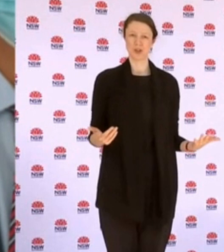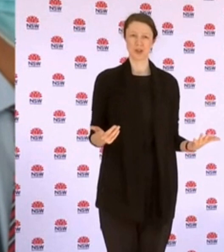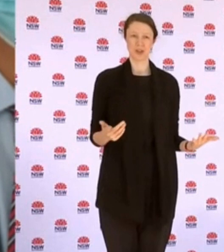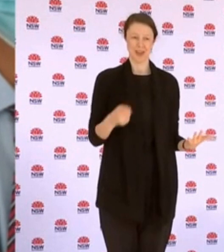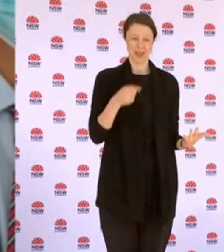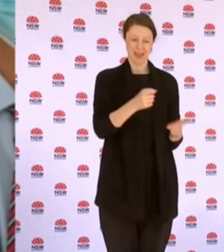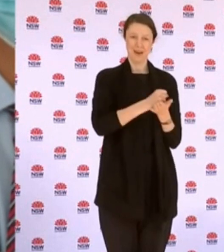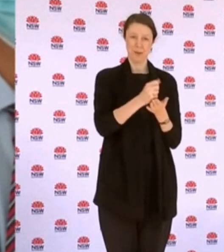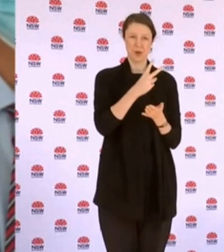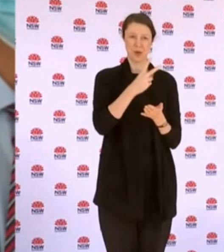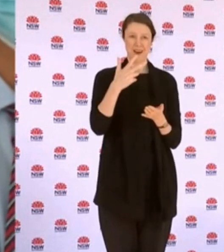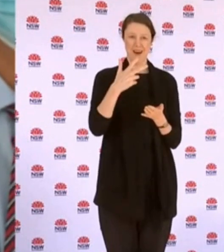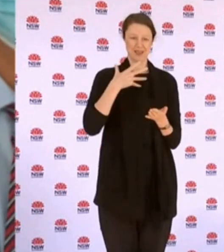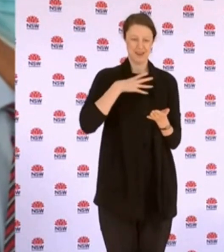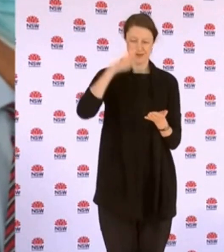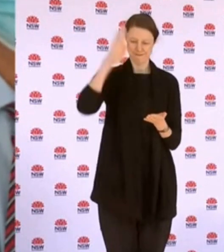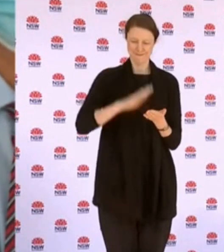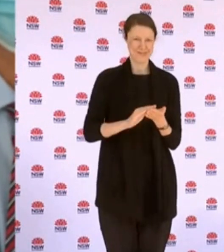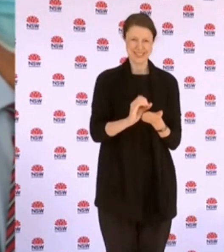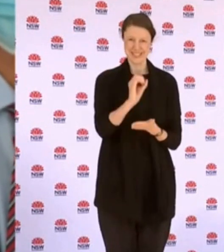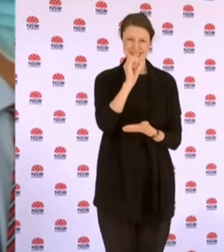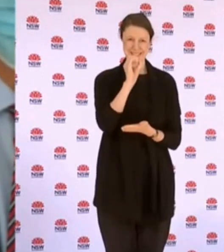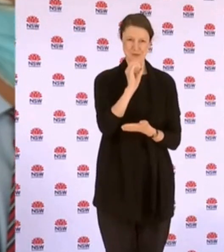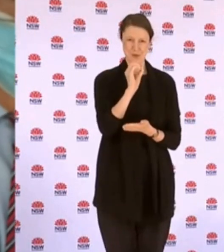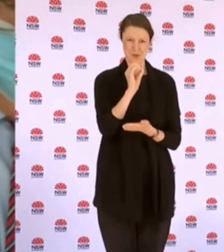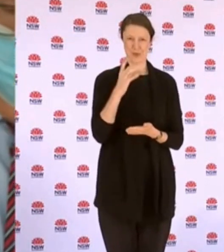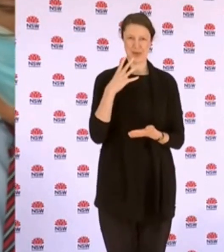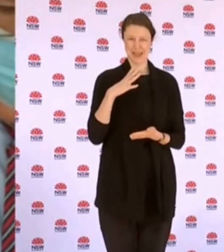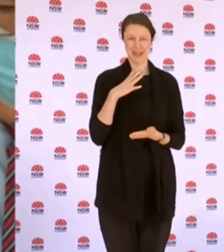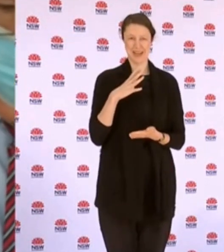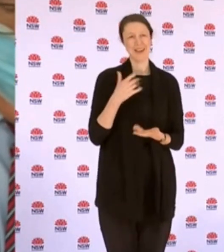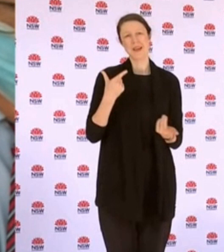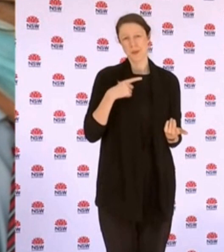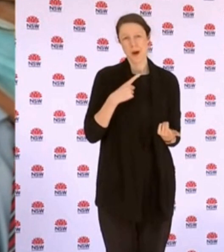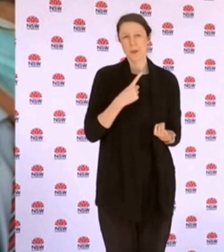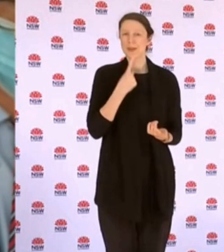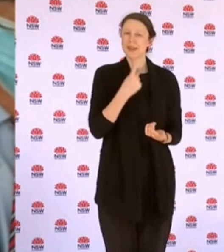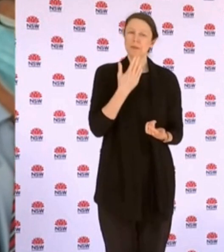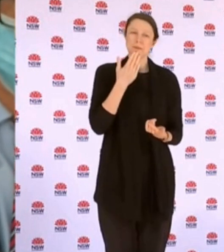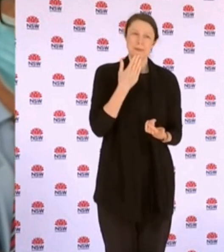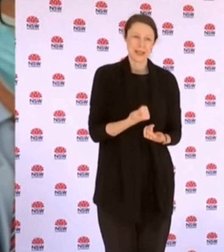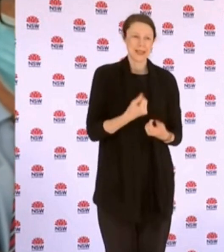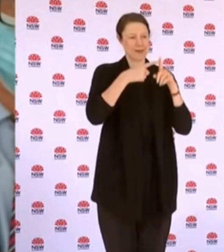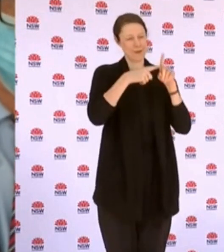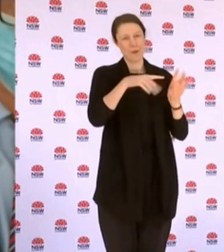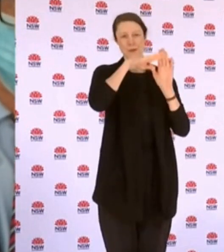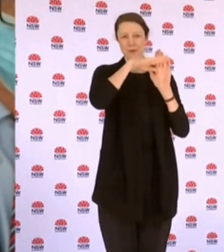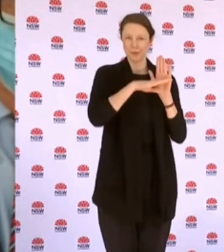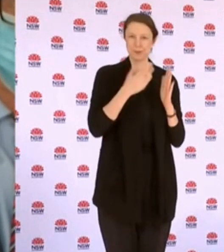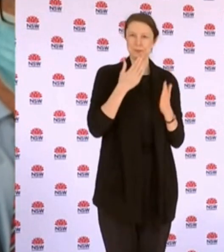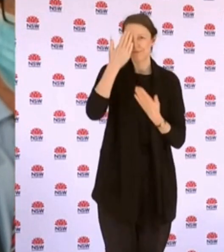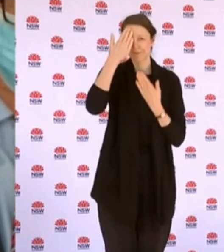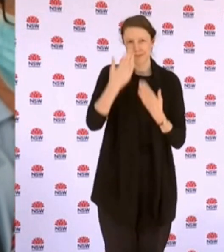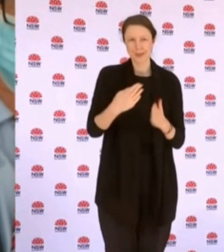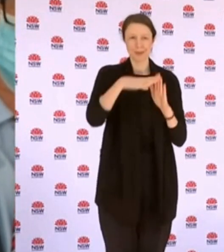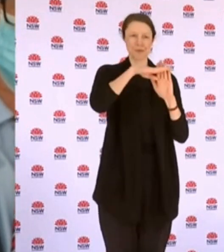ask everybody to please respect the settings. The information we give you every morning is based on the information we have. In the last 24 hours,